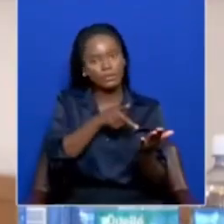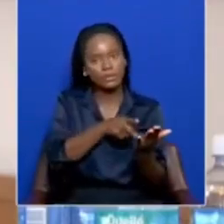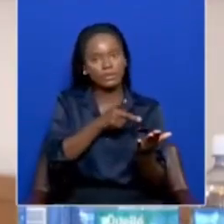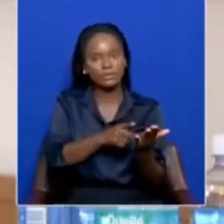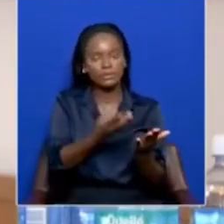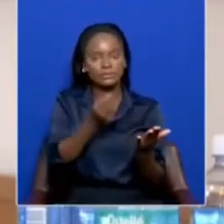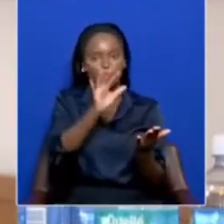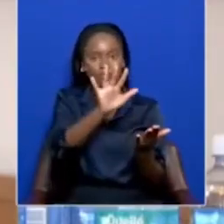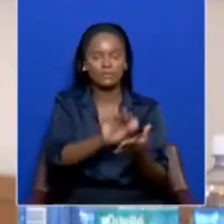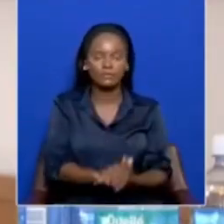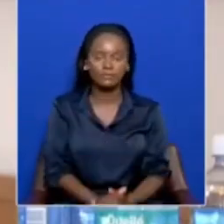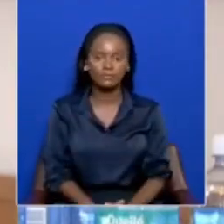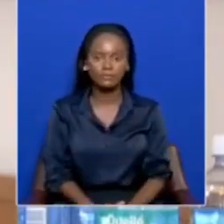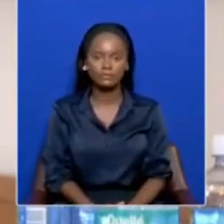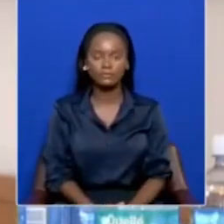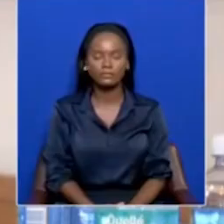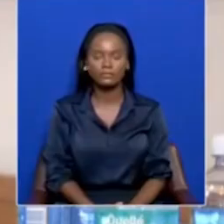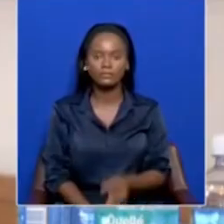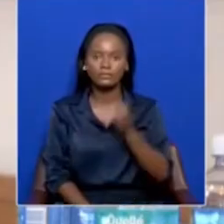where